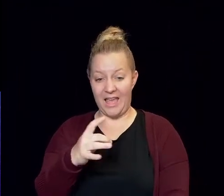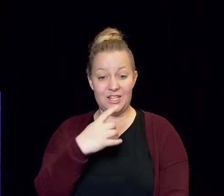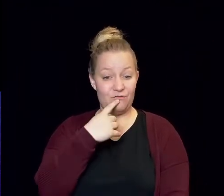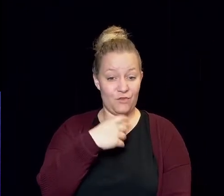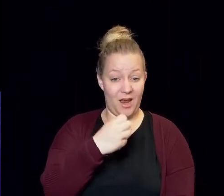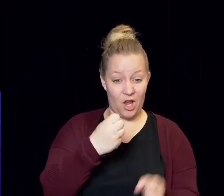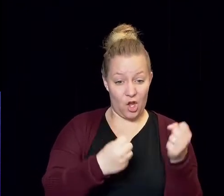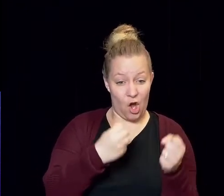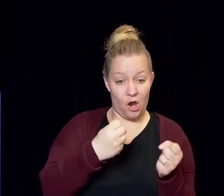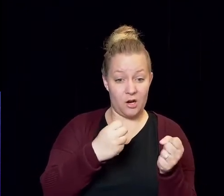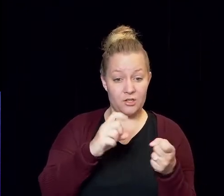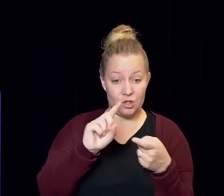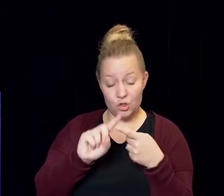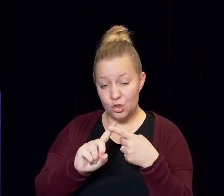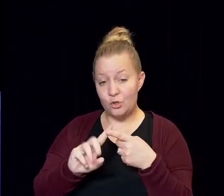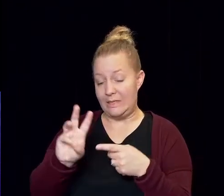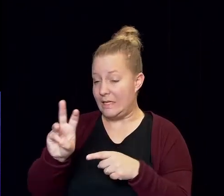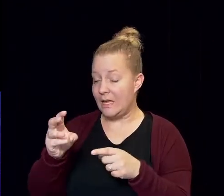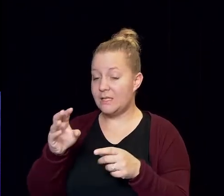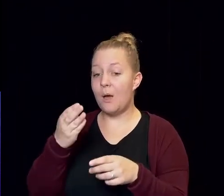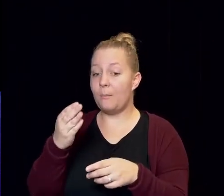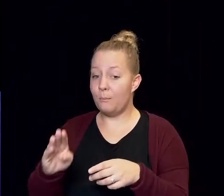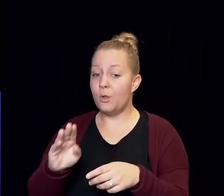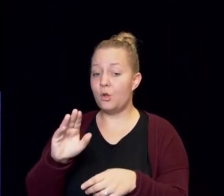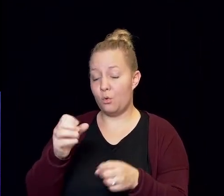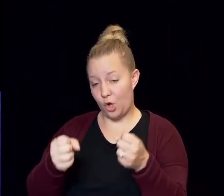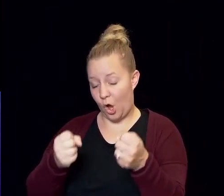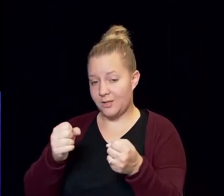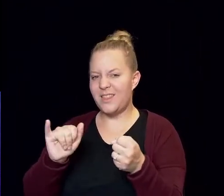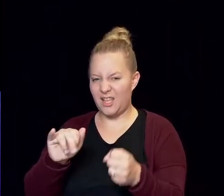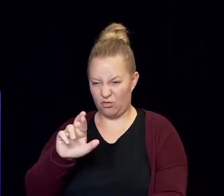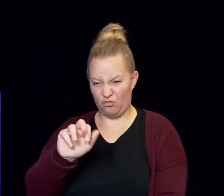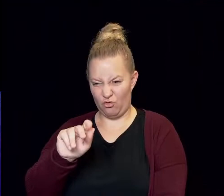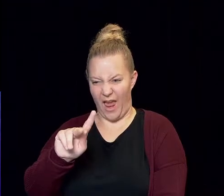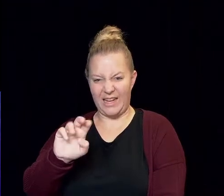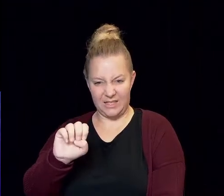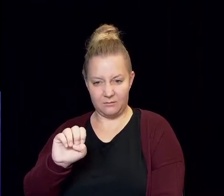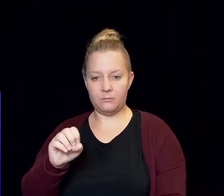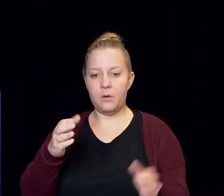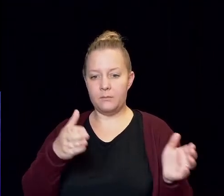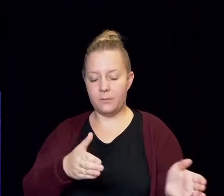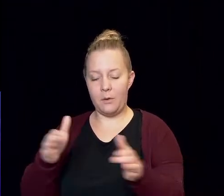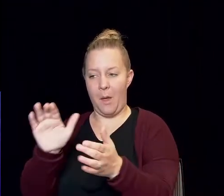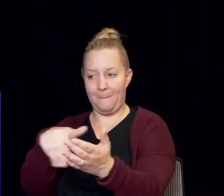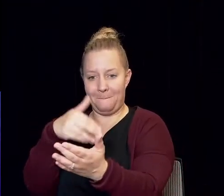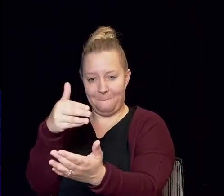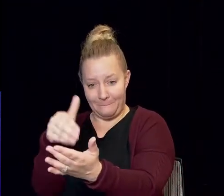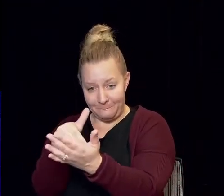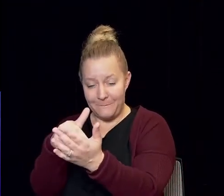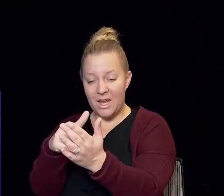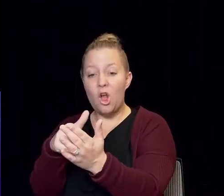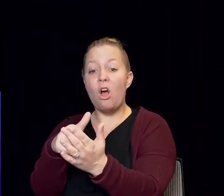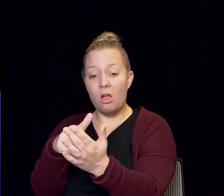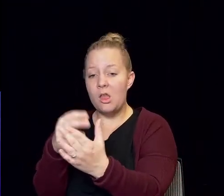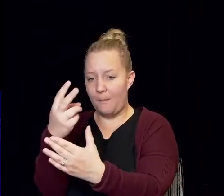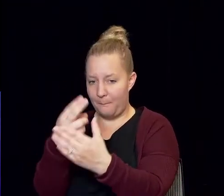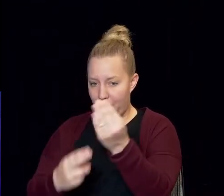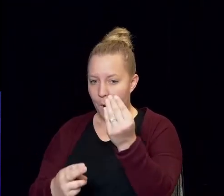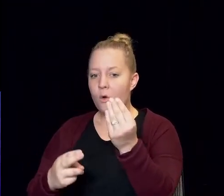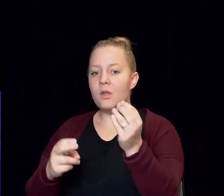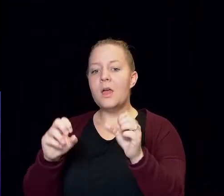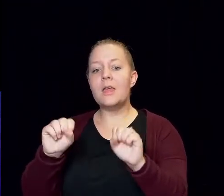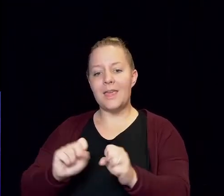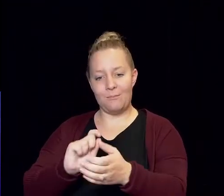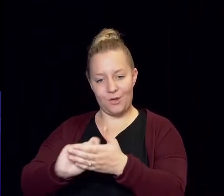are both as rates. While in green, I have 15 students per teacher and $10 per hour, because we know for both of those, if